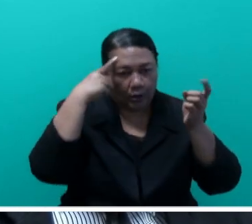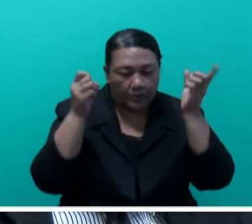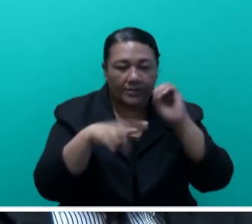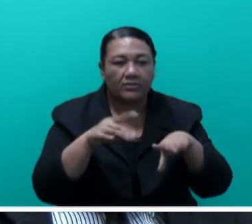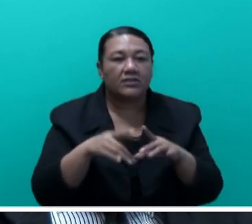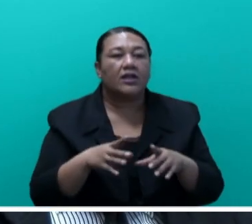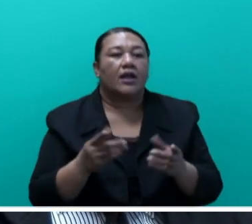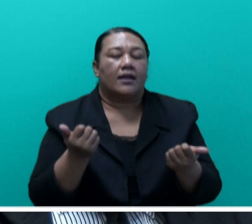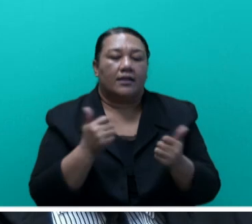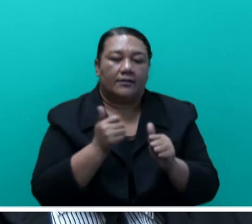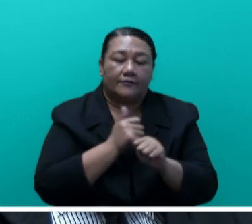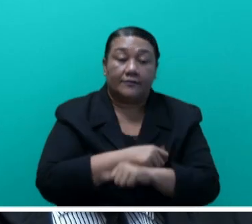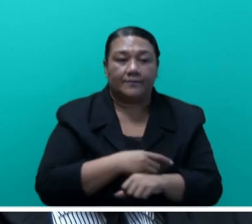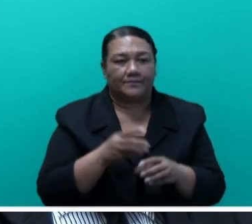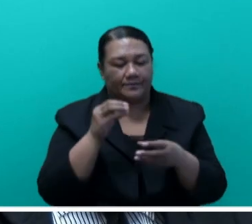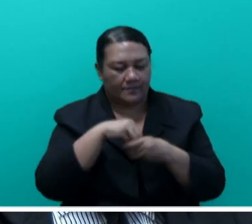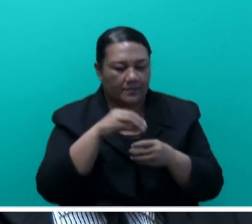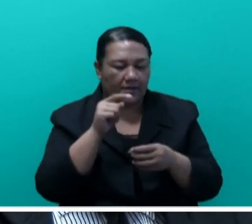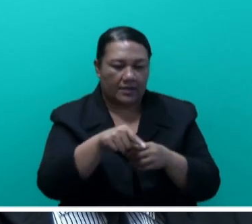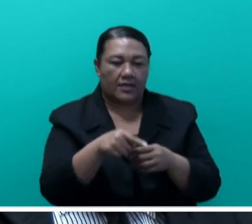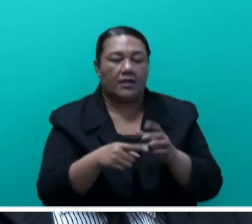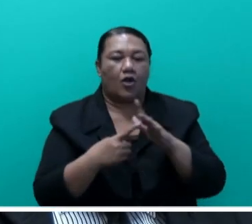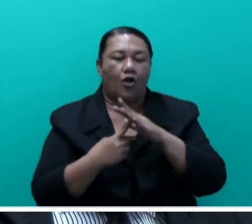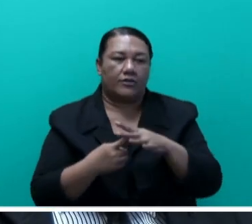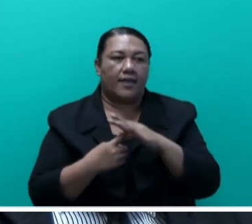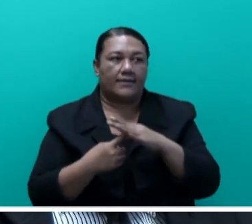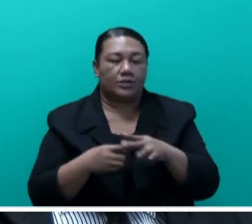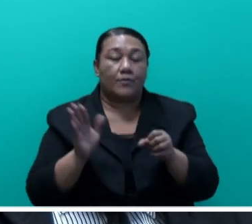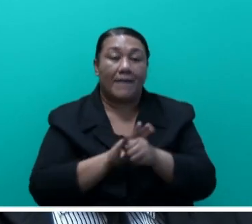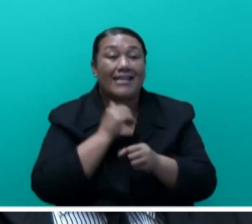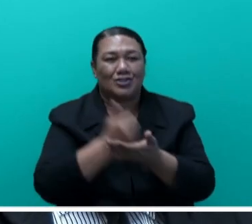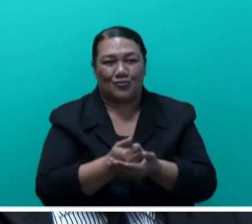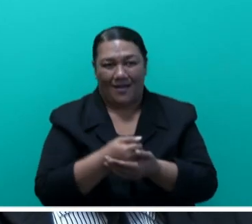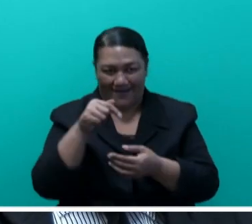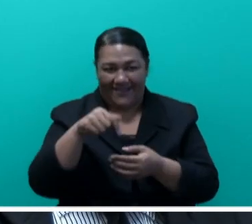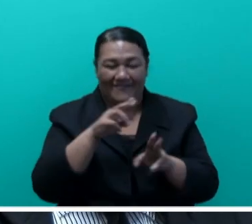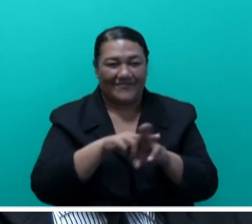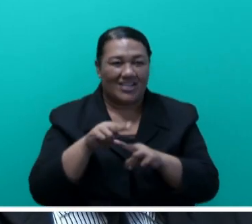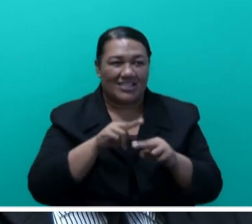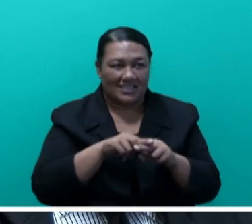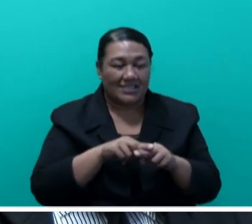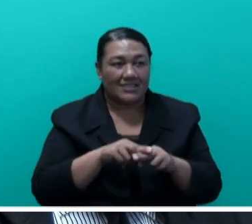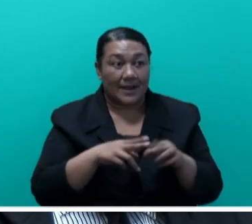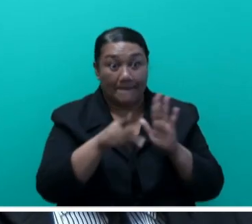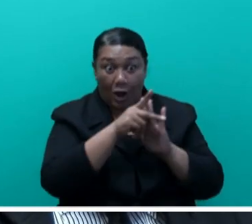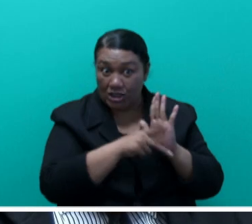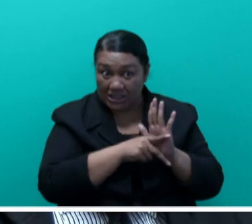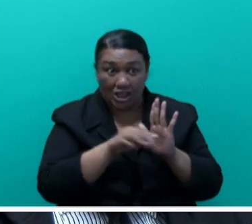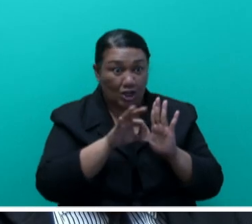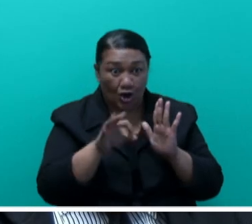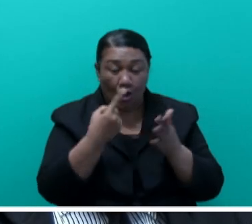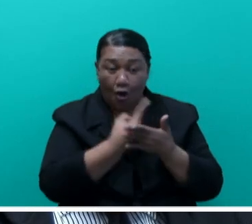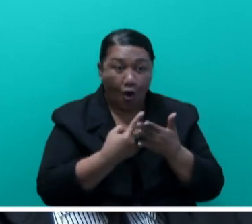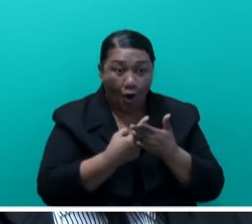unique context. Their collaboration has been vital in ensuring that this policy is not only